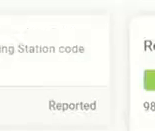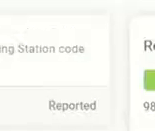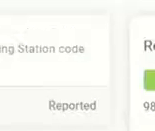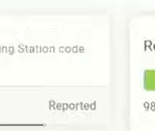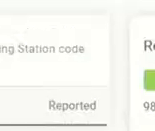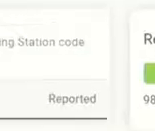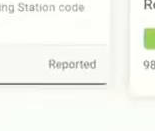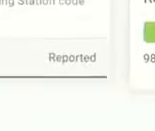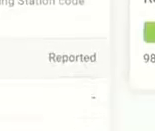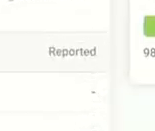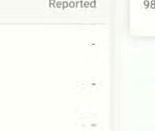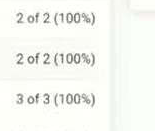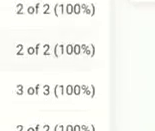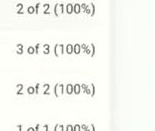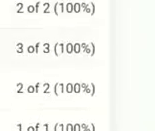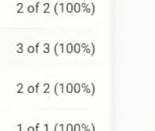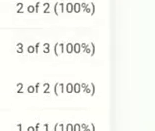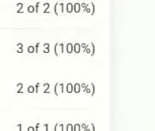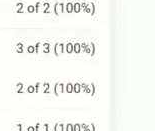Murogo,